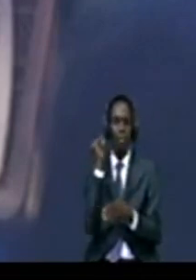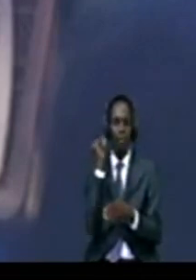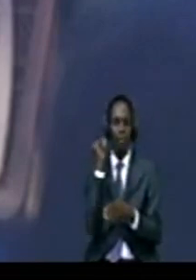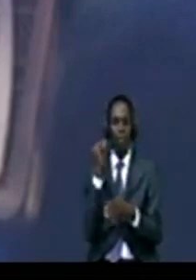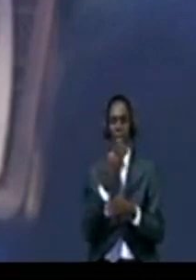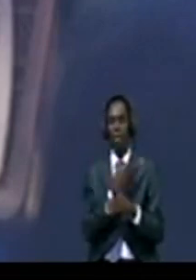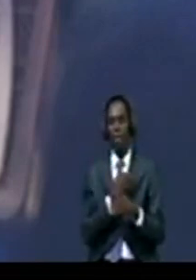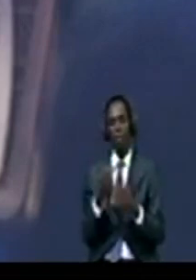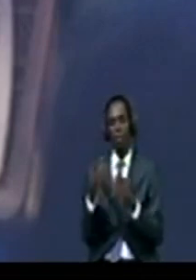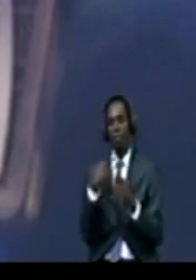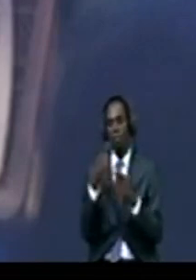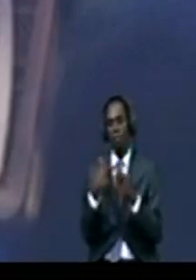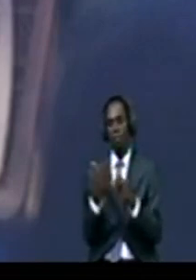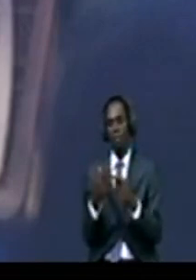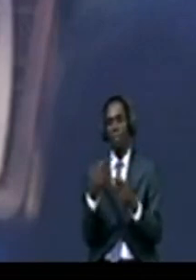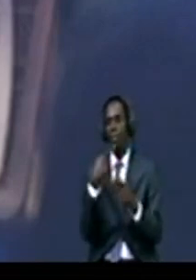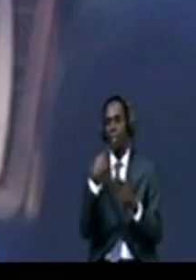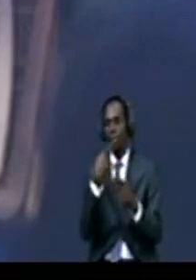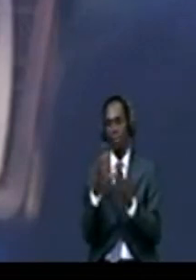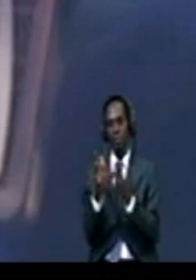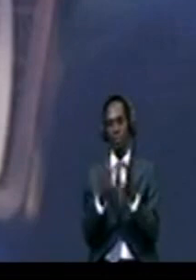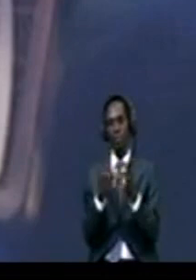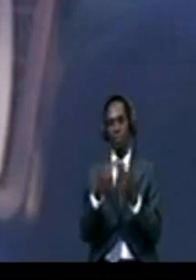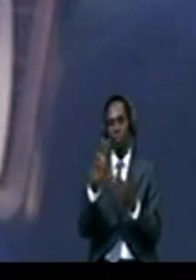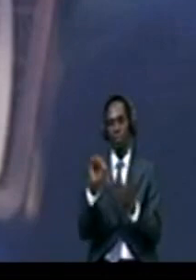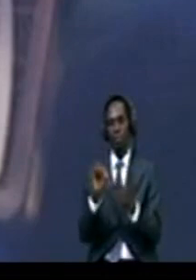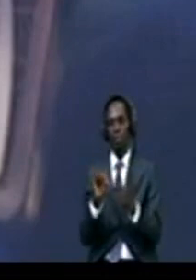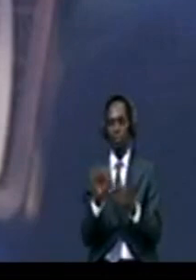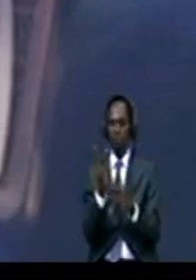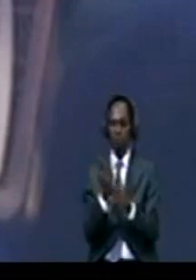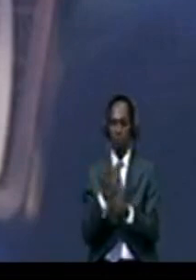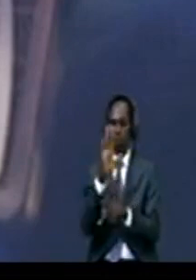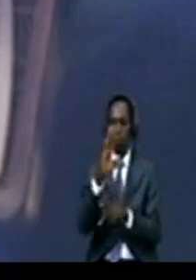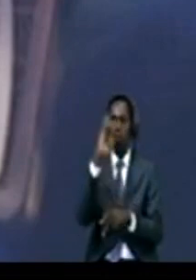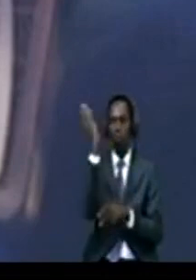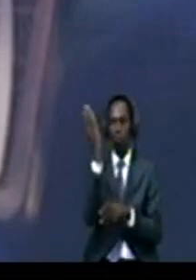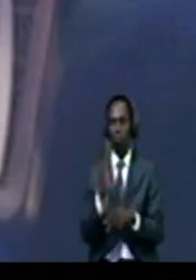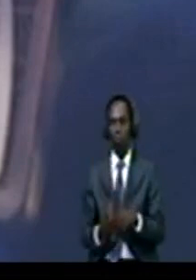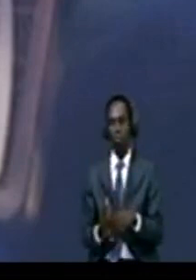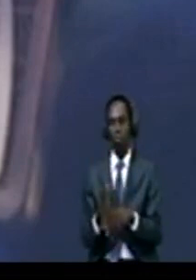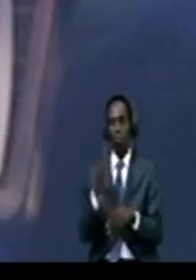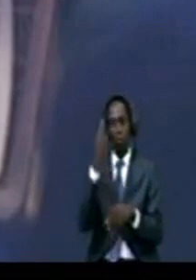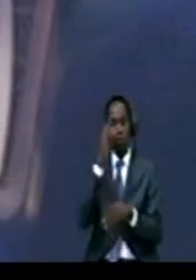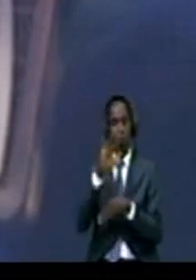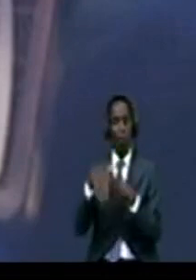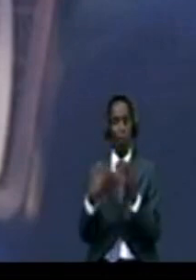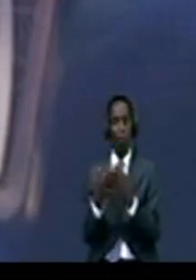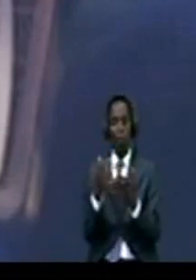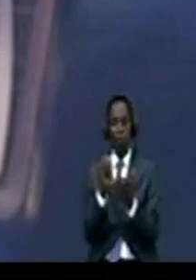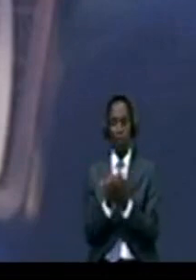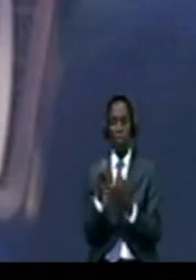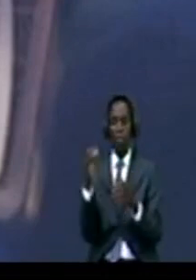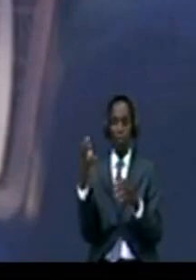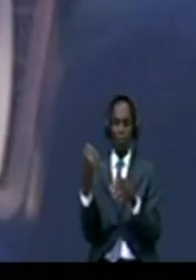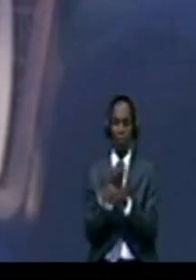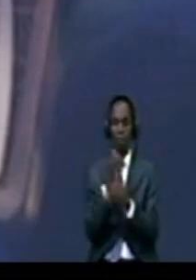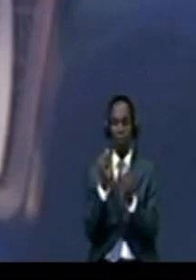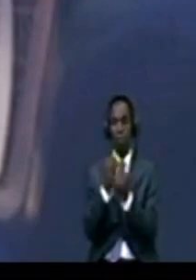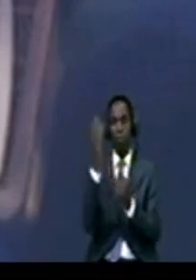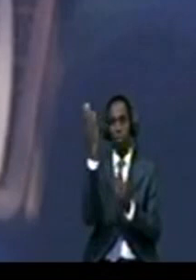said Jesus unto him, Put up again thy sword into his place, for all they that take the sword shall perish with the